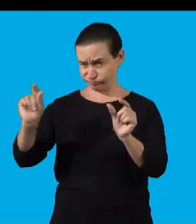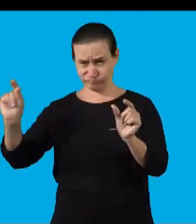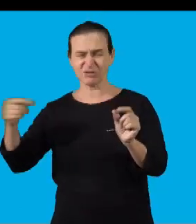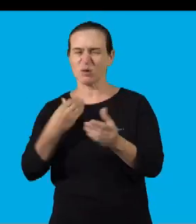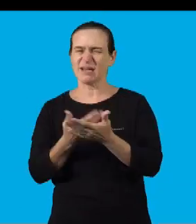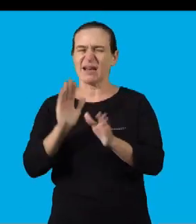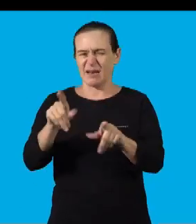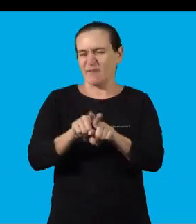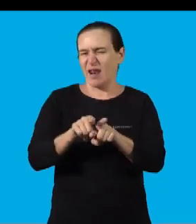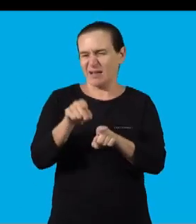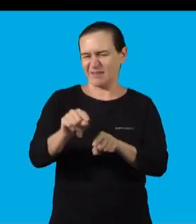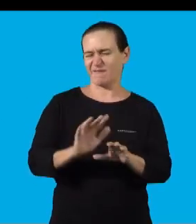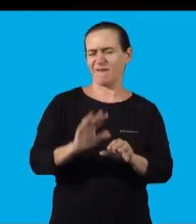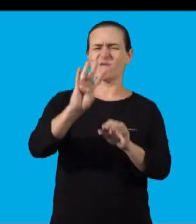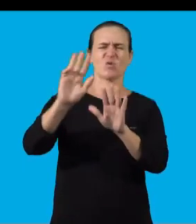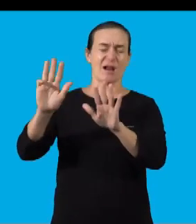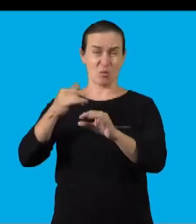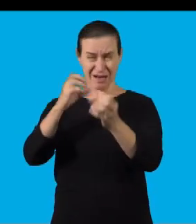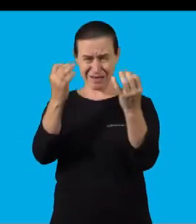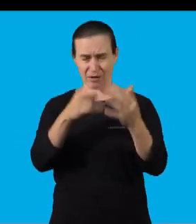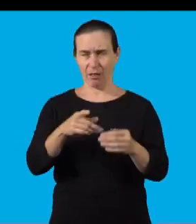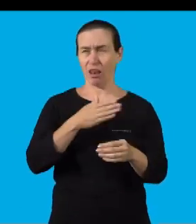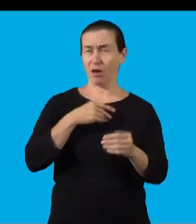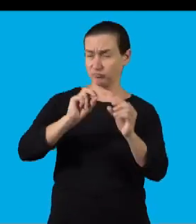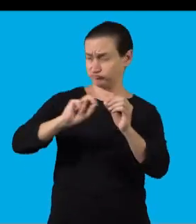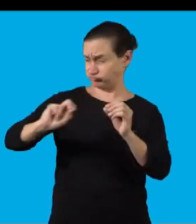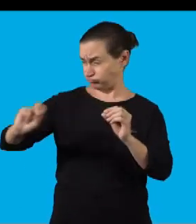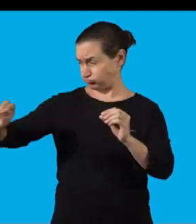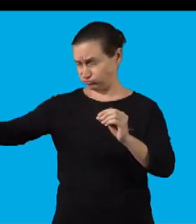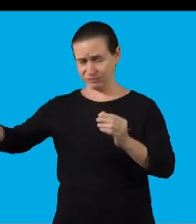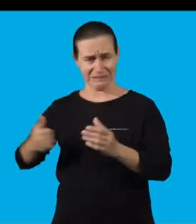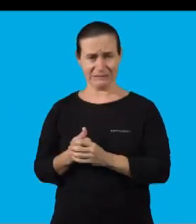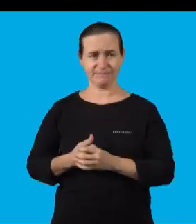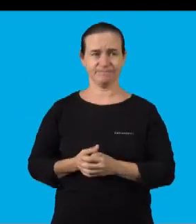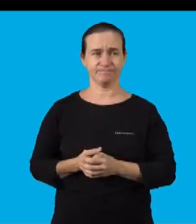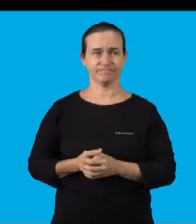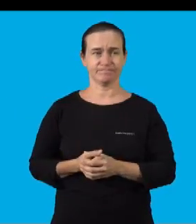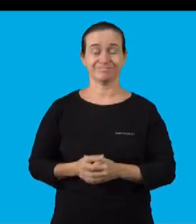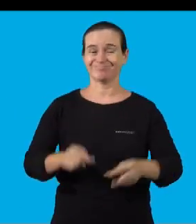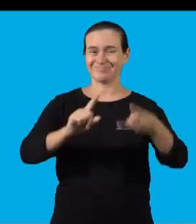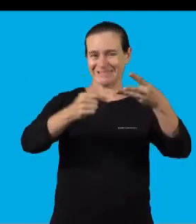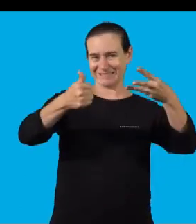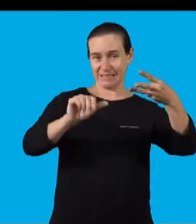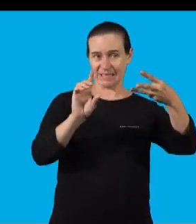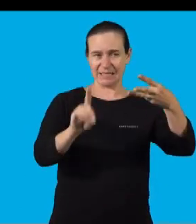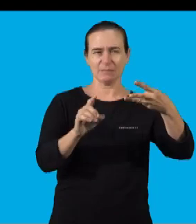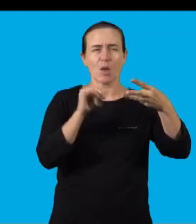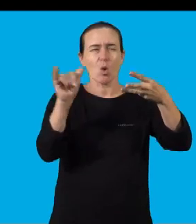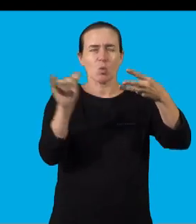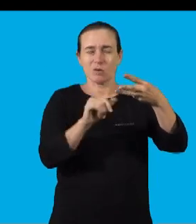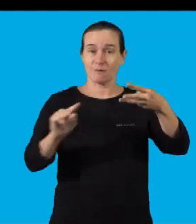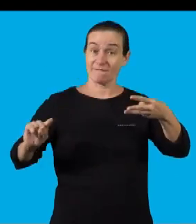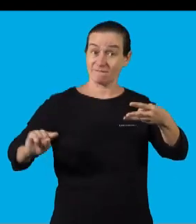it in that state. Let's look at the next question. It says, which will be